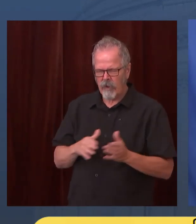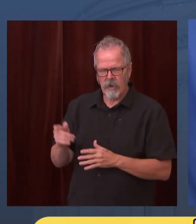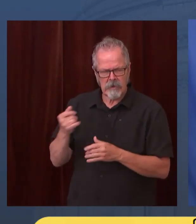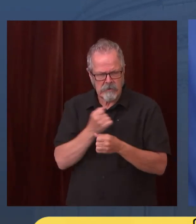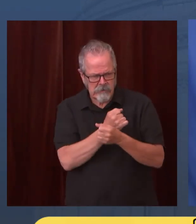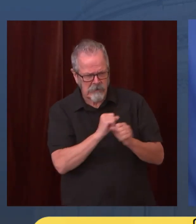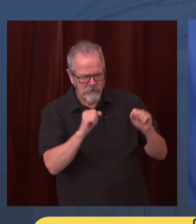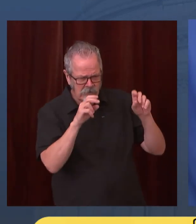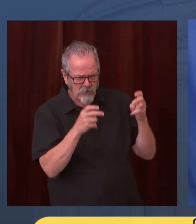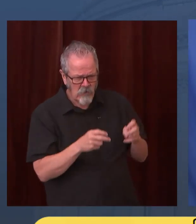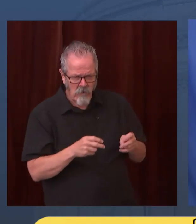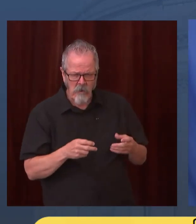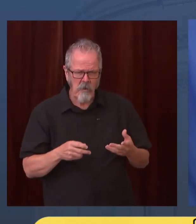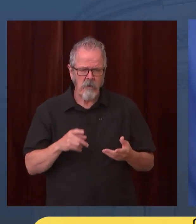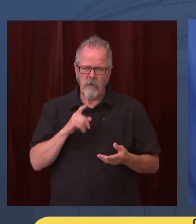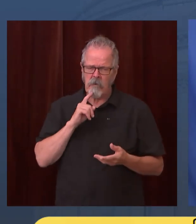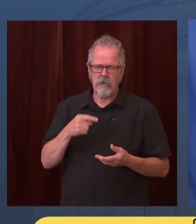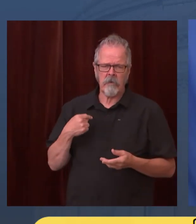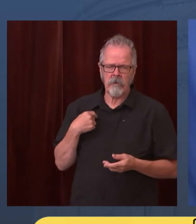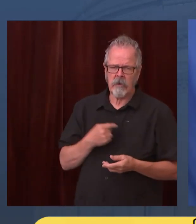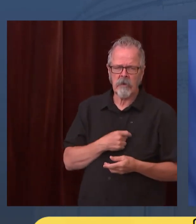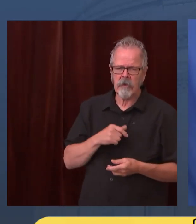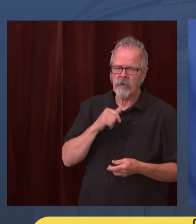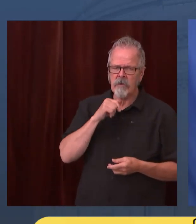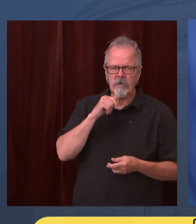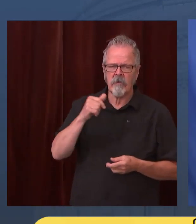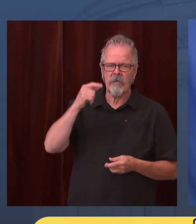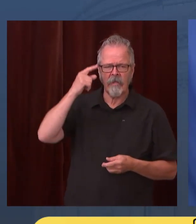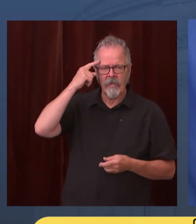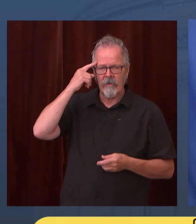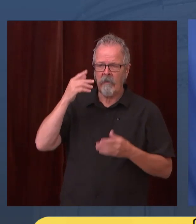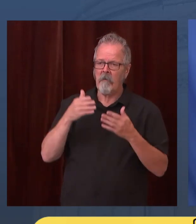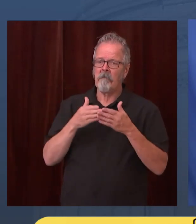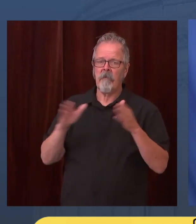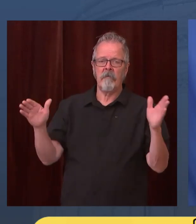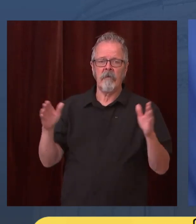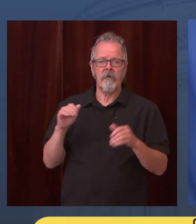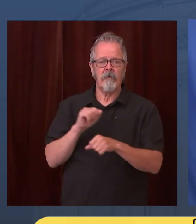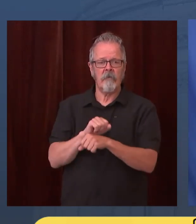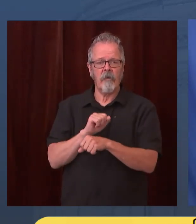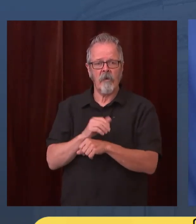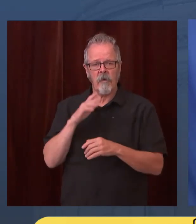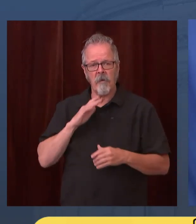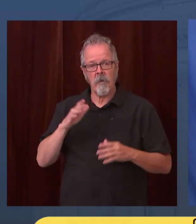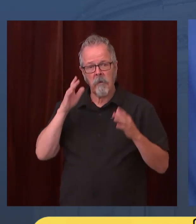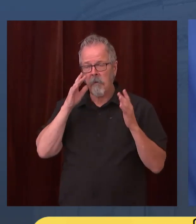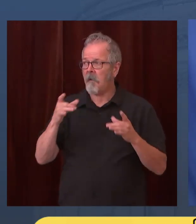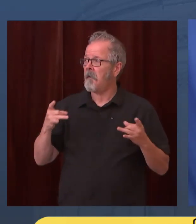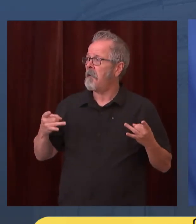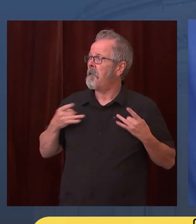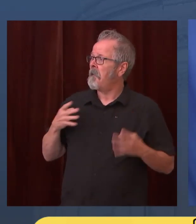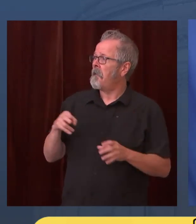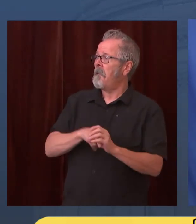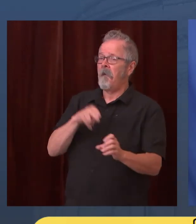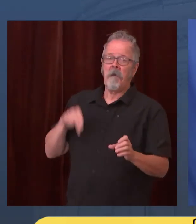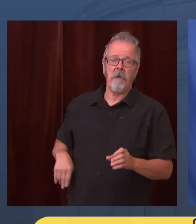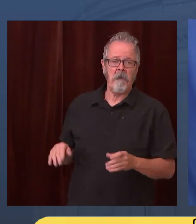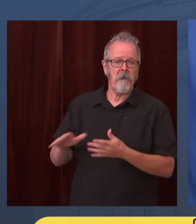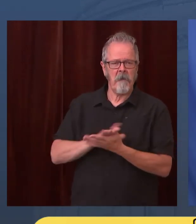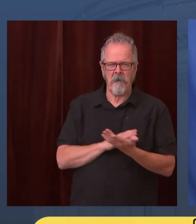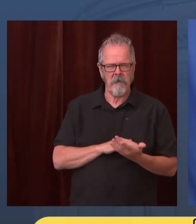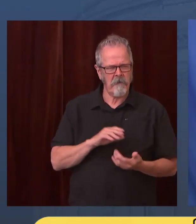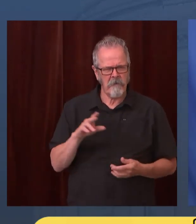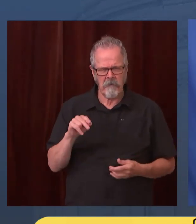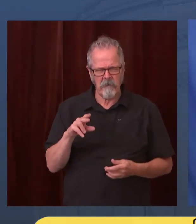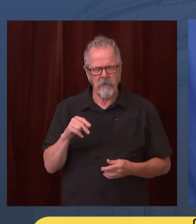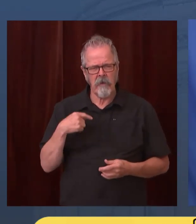going to shirk their duty to the public. I believe people will be motivated by their desire to help people rather than to hurt them. I believe they'll be motivated